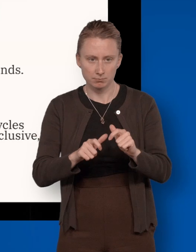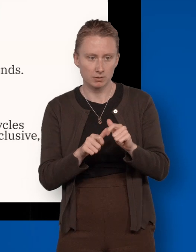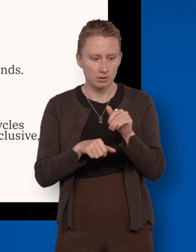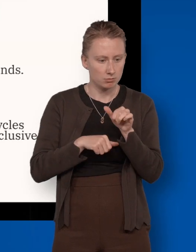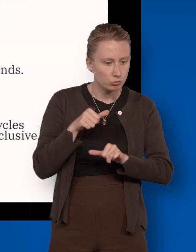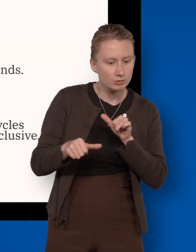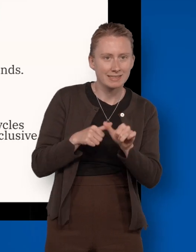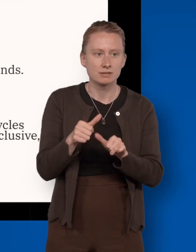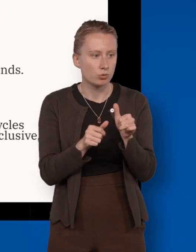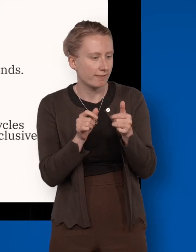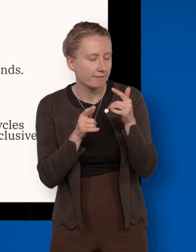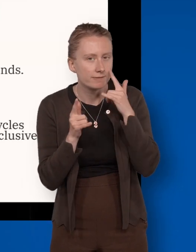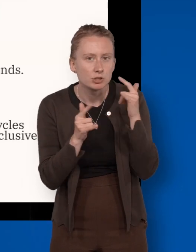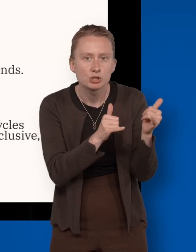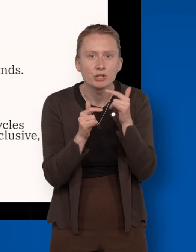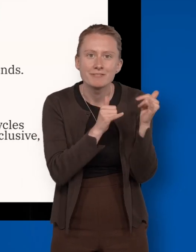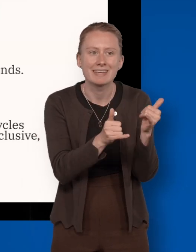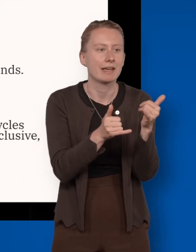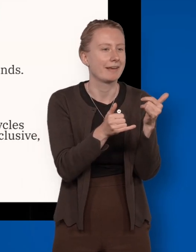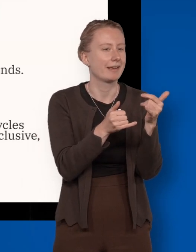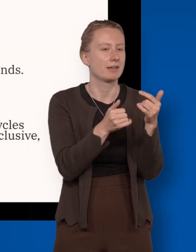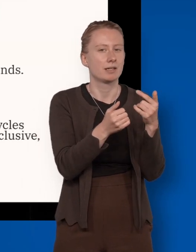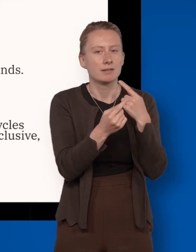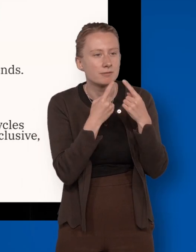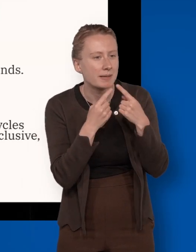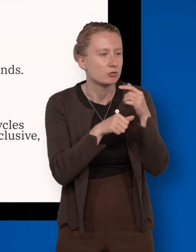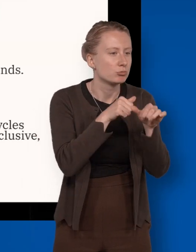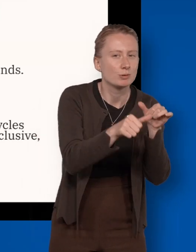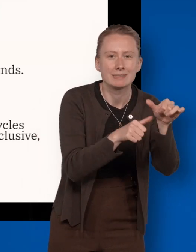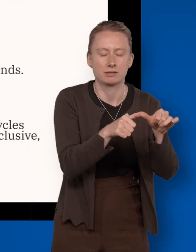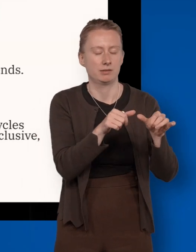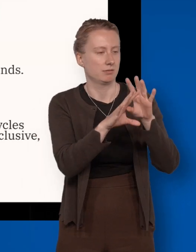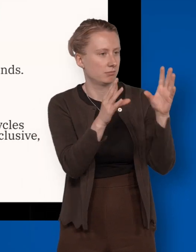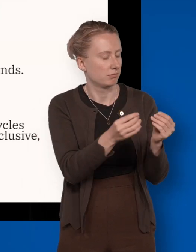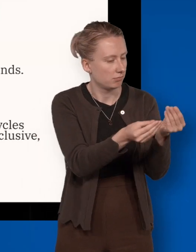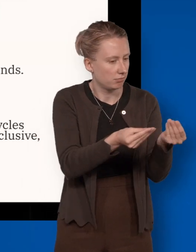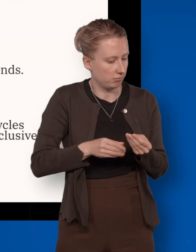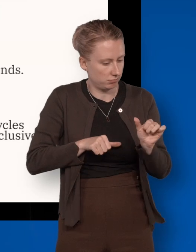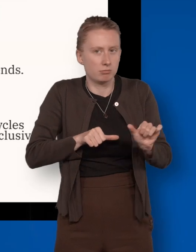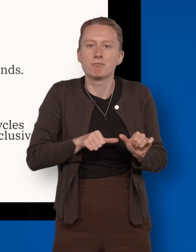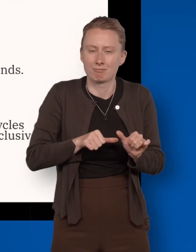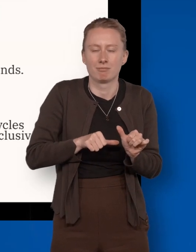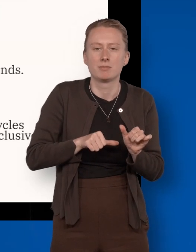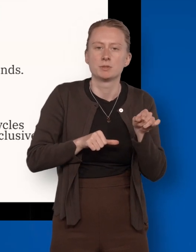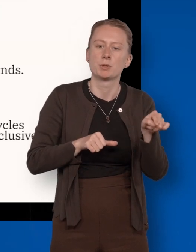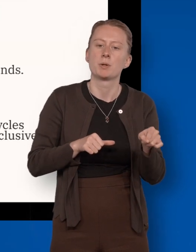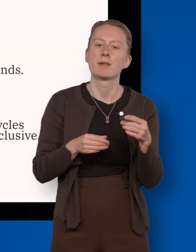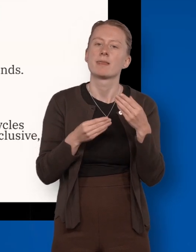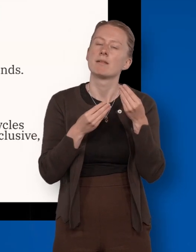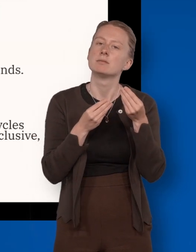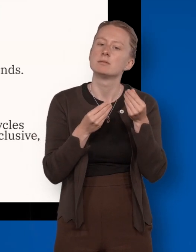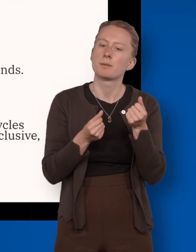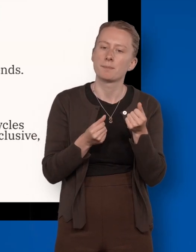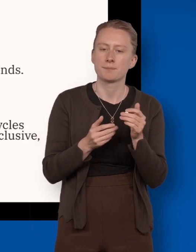survey sourcing and processing. So yeah, these are some of the sketches of course we haven't applied